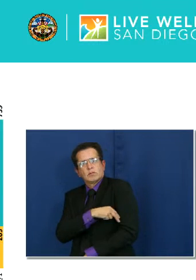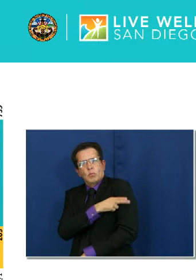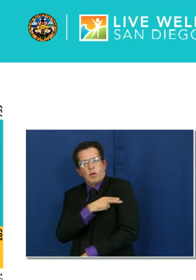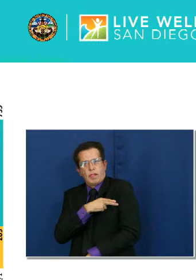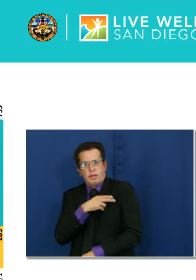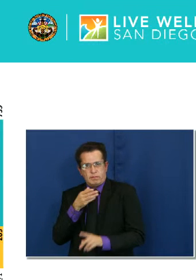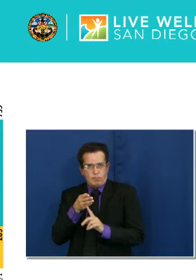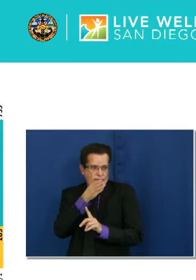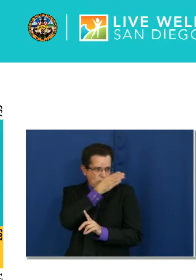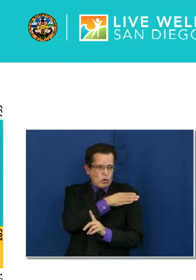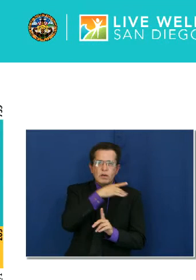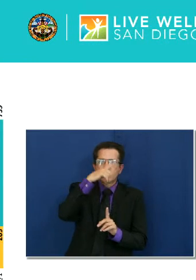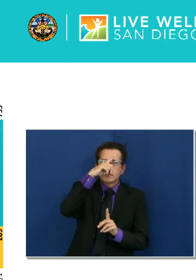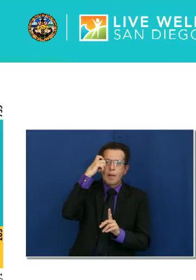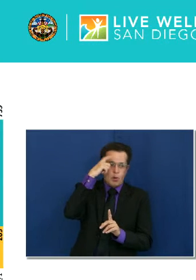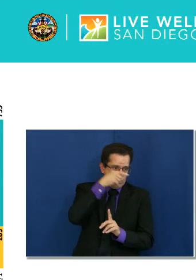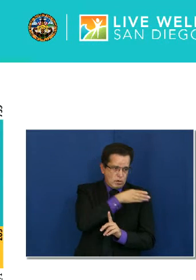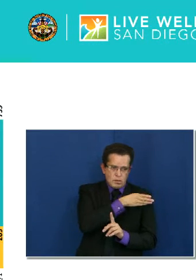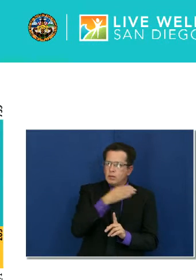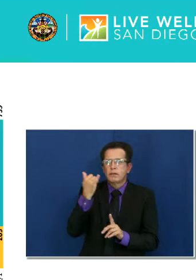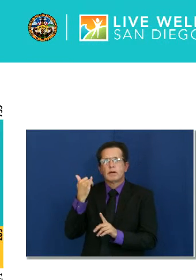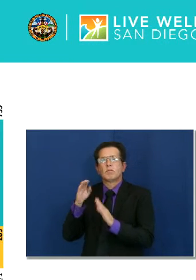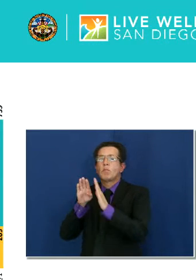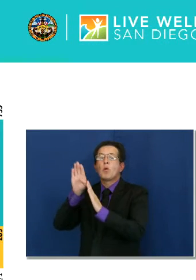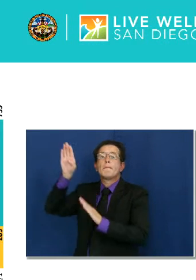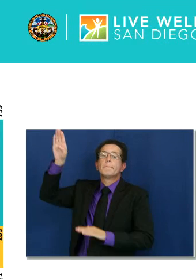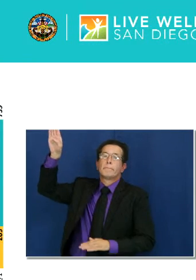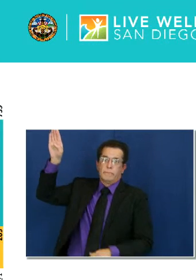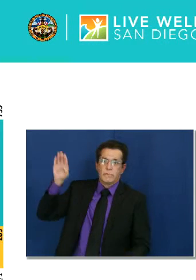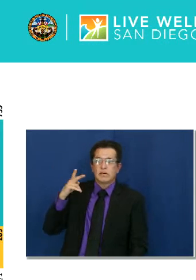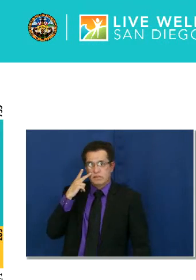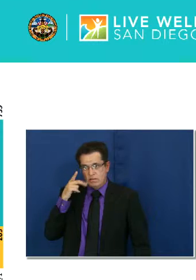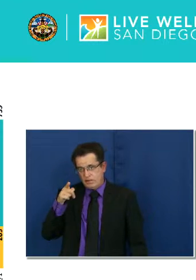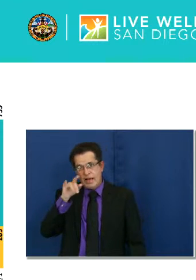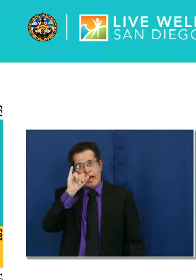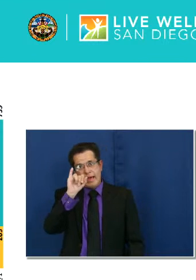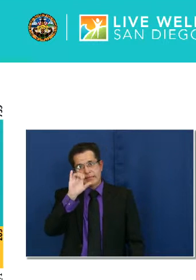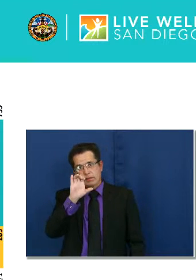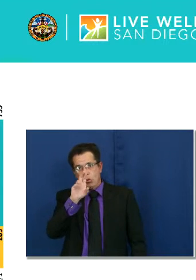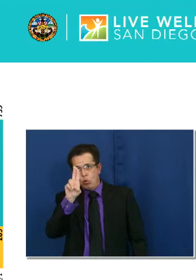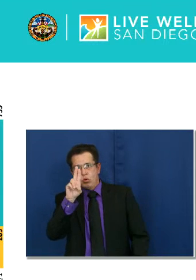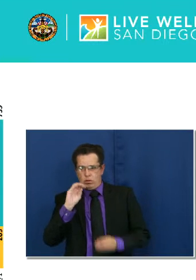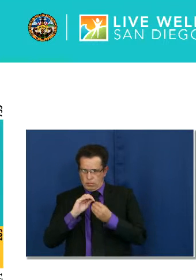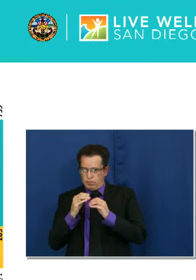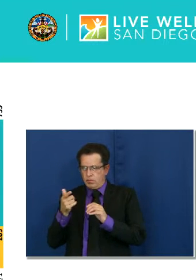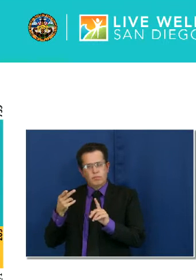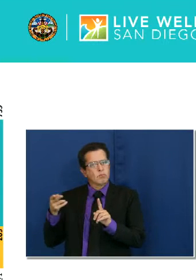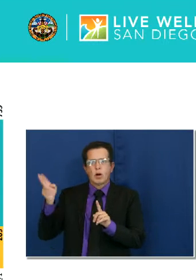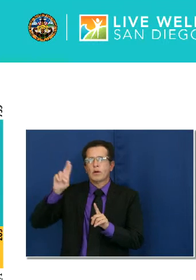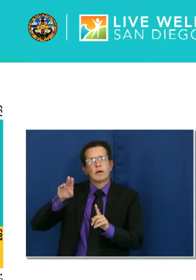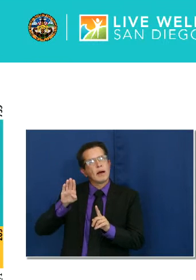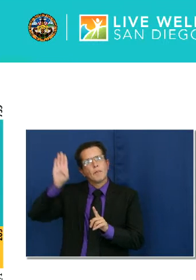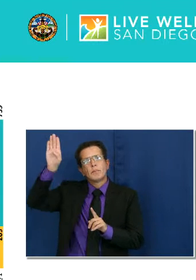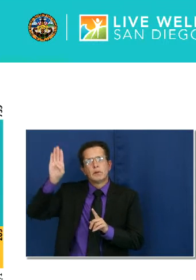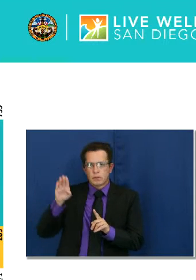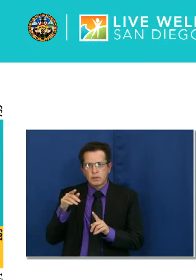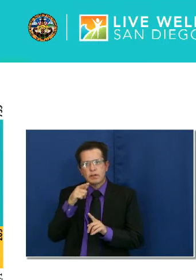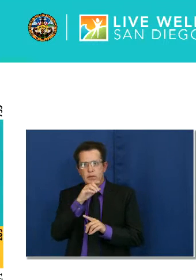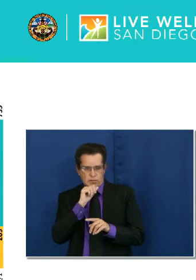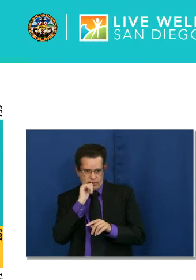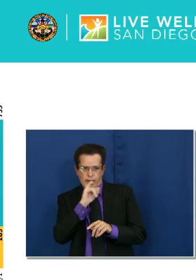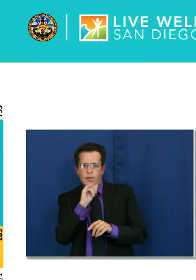saw in the summer surge that we had. You can see there the ICU COVID numbers are increasing. The total